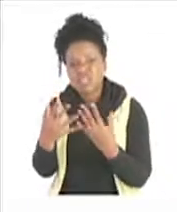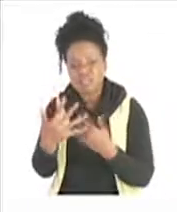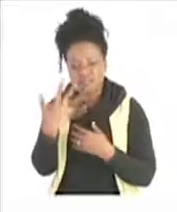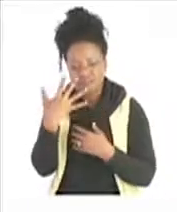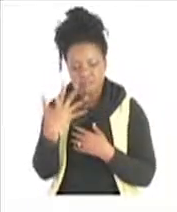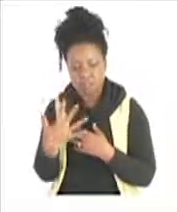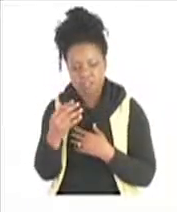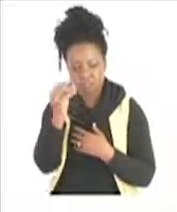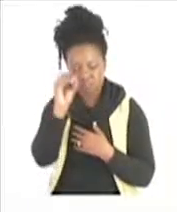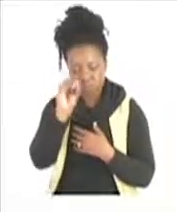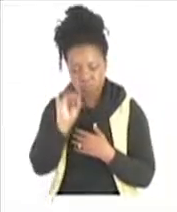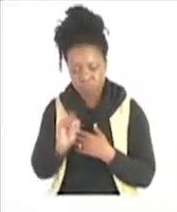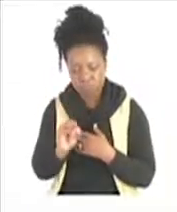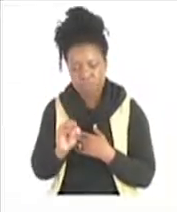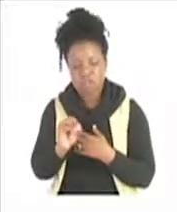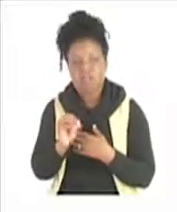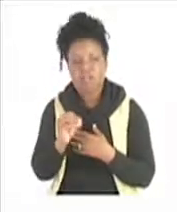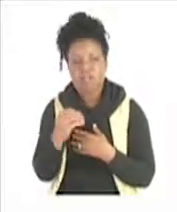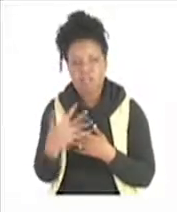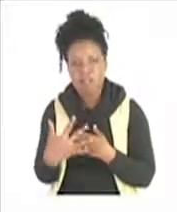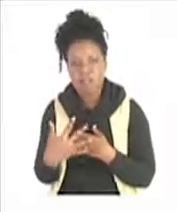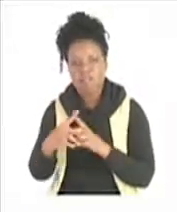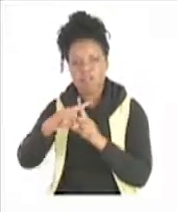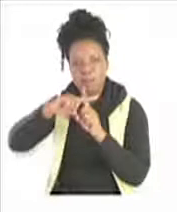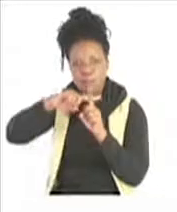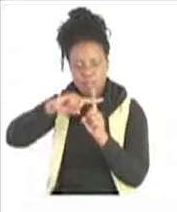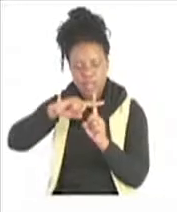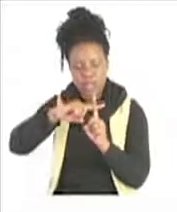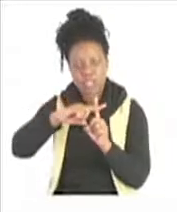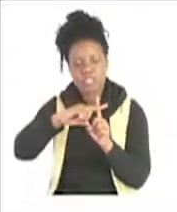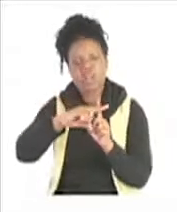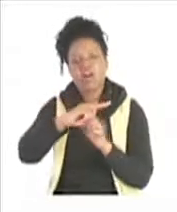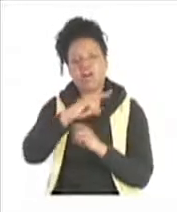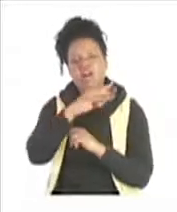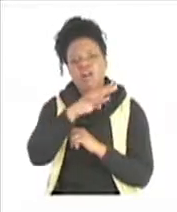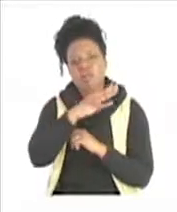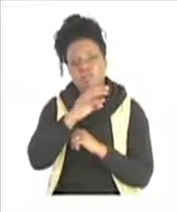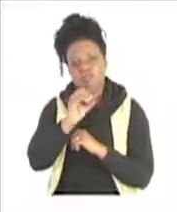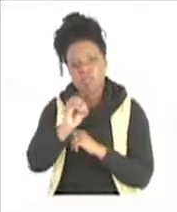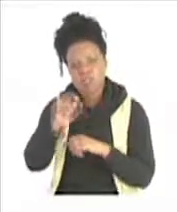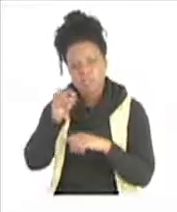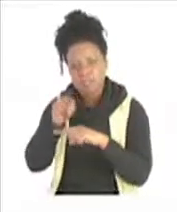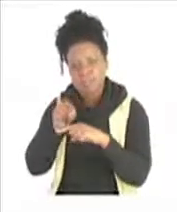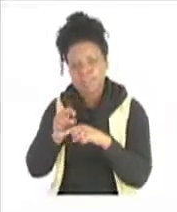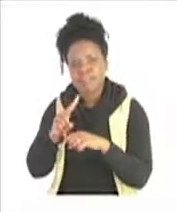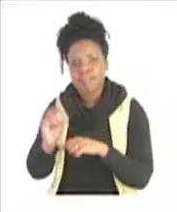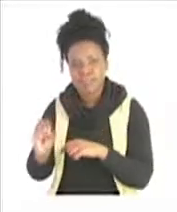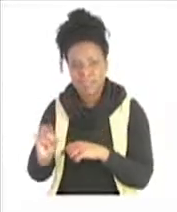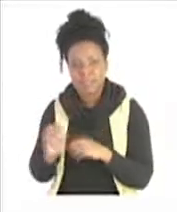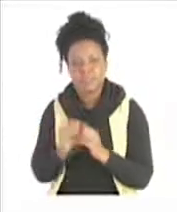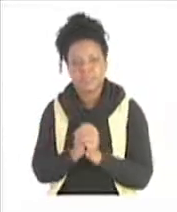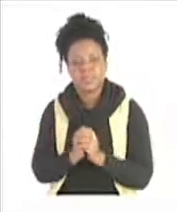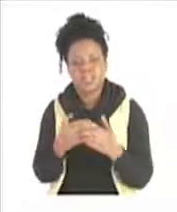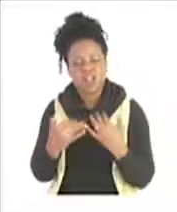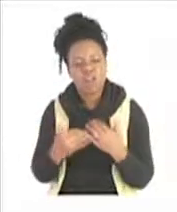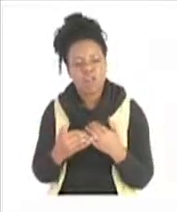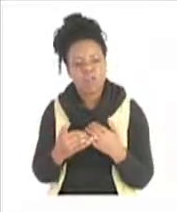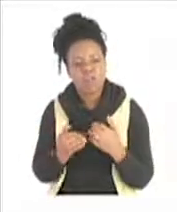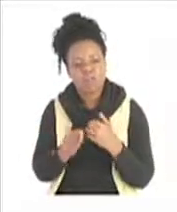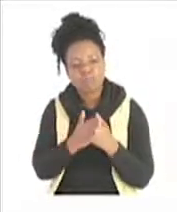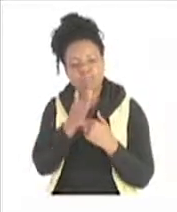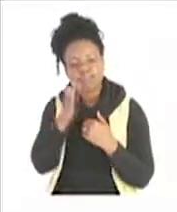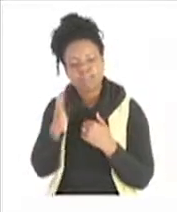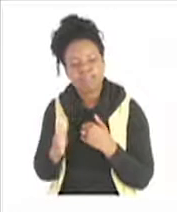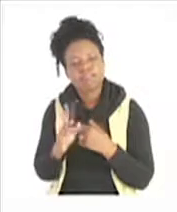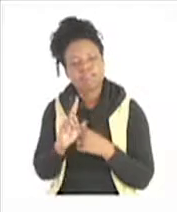And then we're going to add the plus 40 divided by 10. Now we're going to do